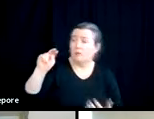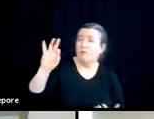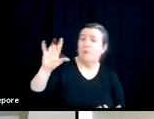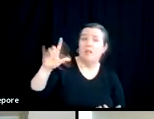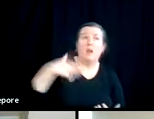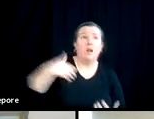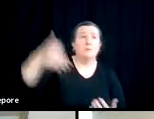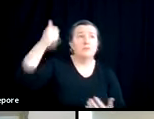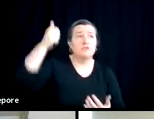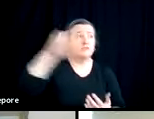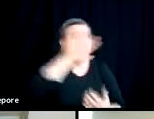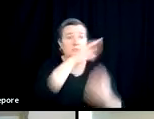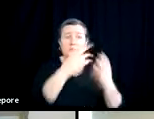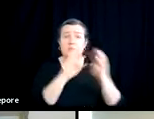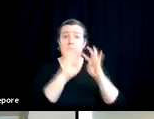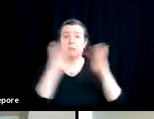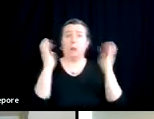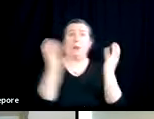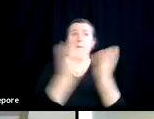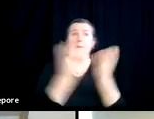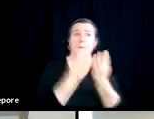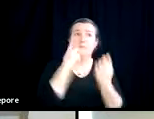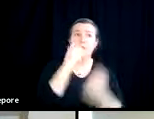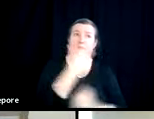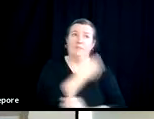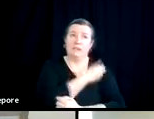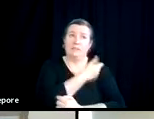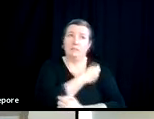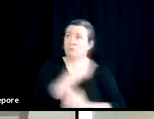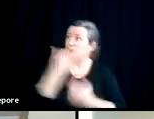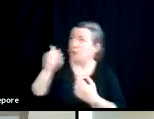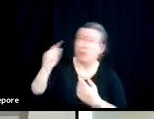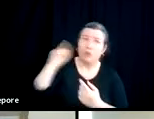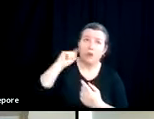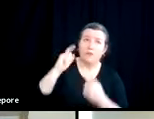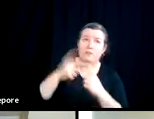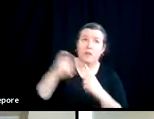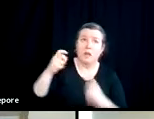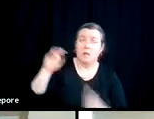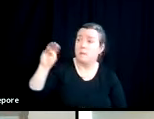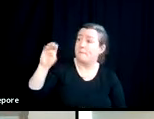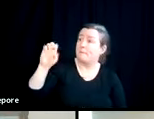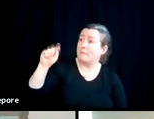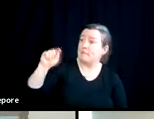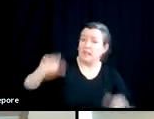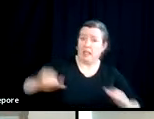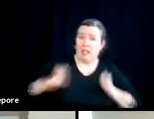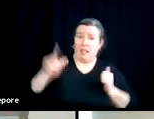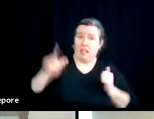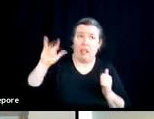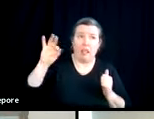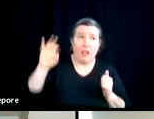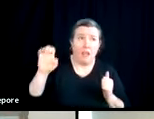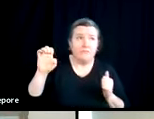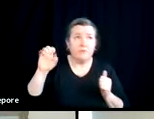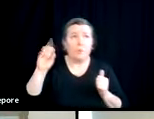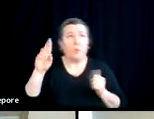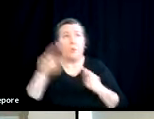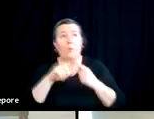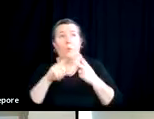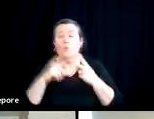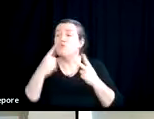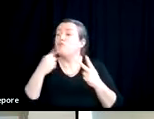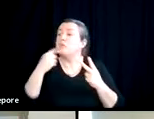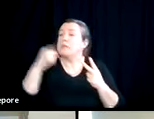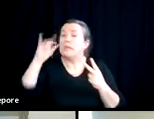Have you heard anything about that from MetLife Stadium or from any other stadiums like Red Bull or